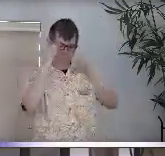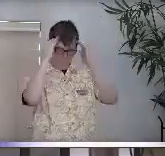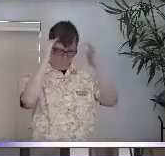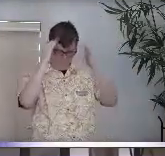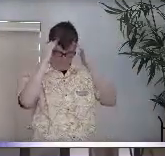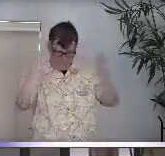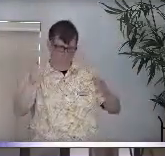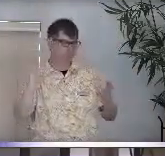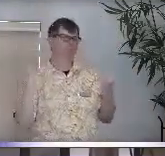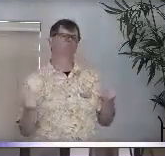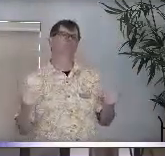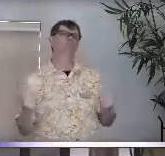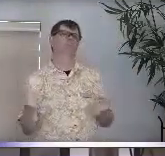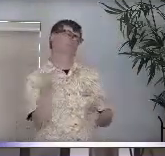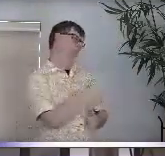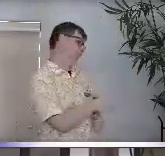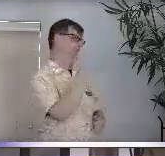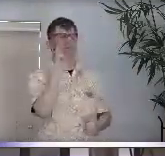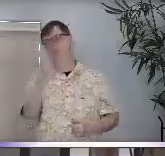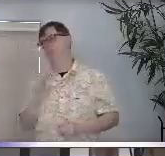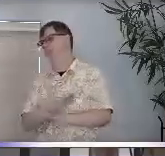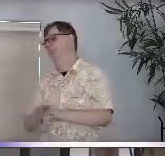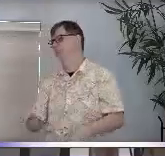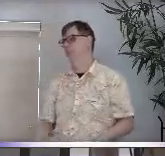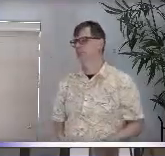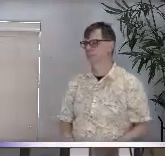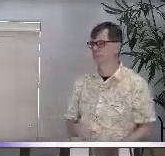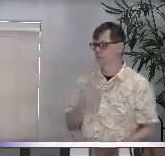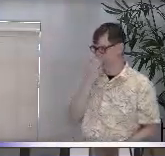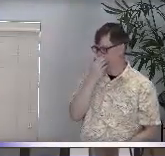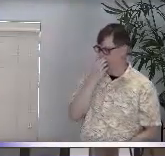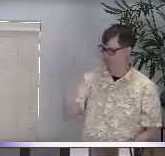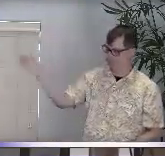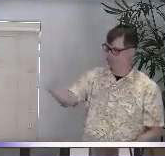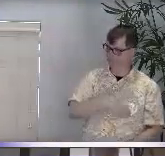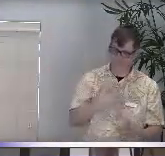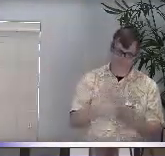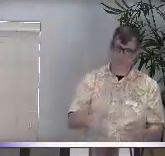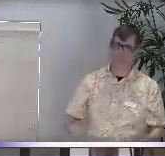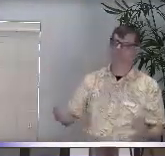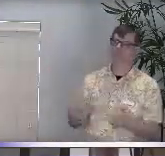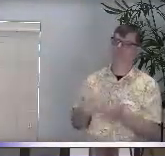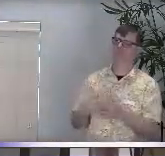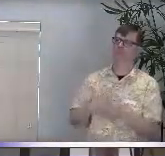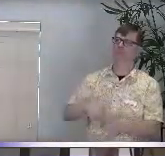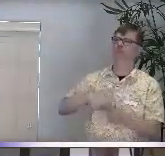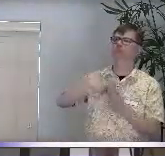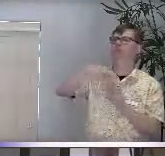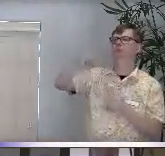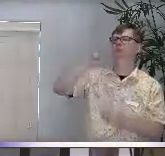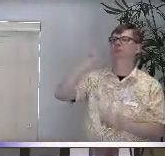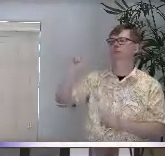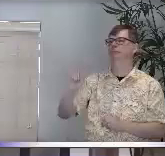those are, whether you are consciously aware of them or not. And so we started with, I don't know, 152 words. Then we had to